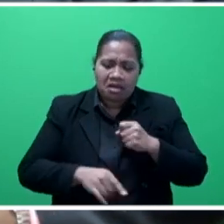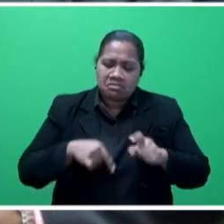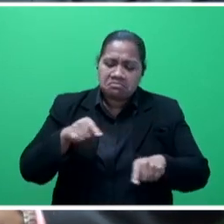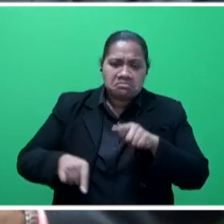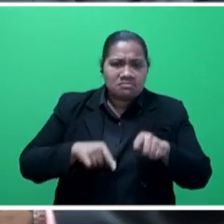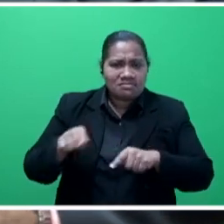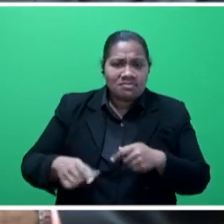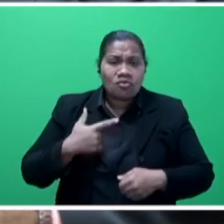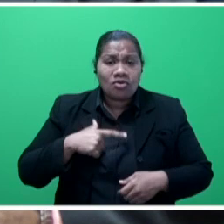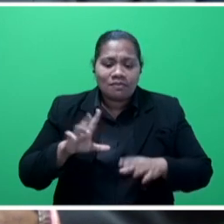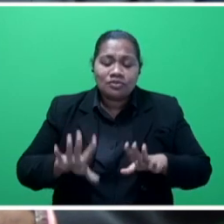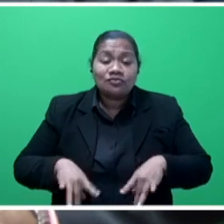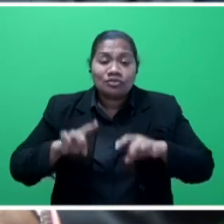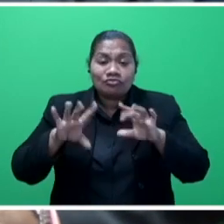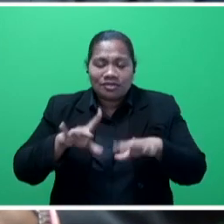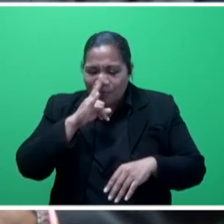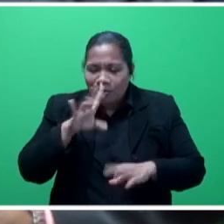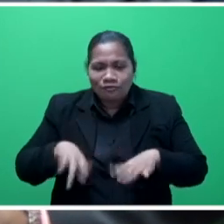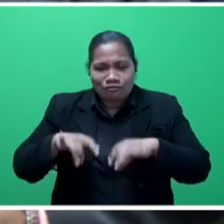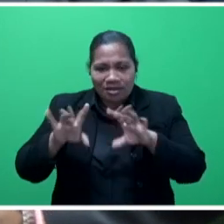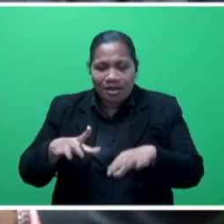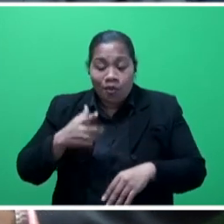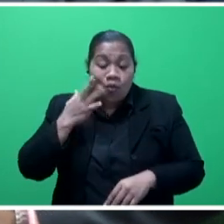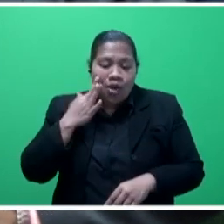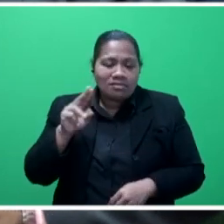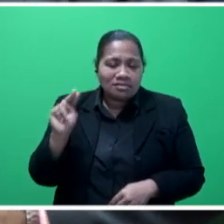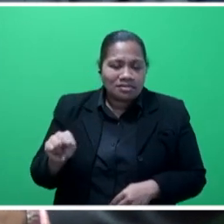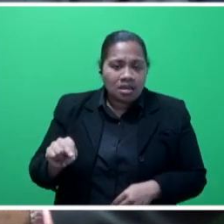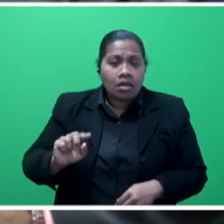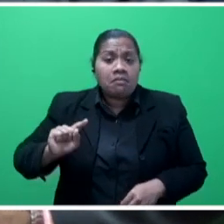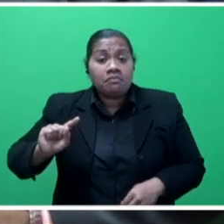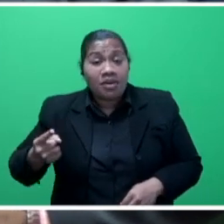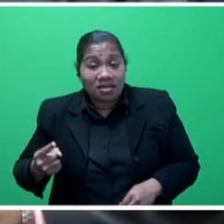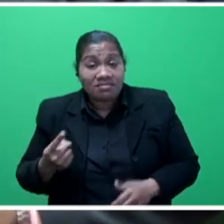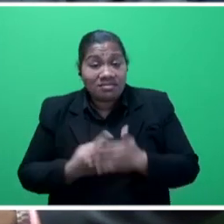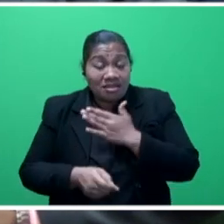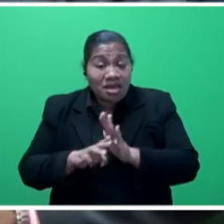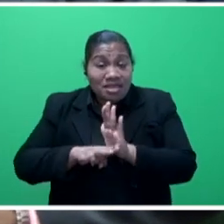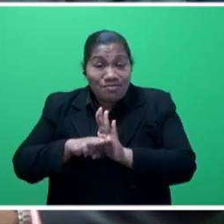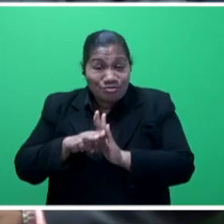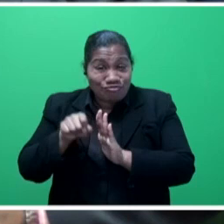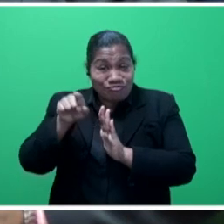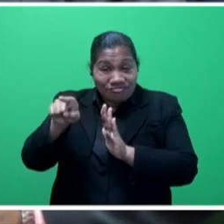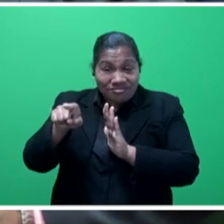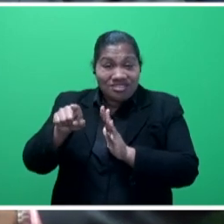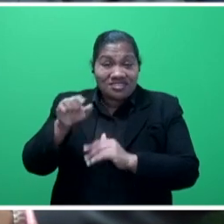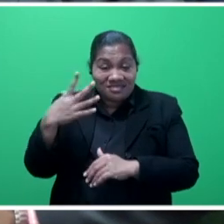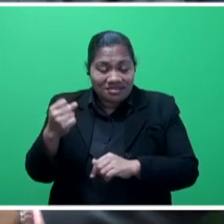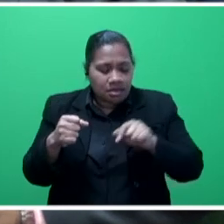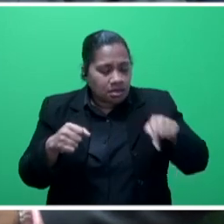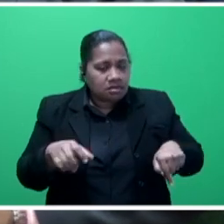it was for Australians at the time of need. But unfortunately, that maturity is not here. They just